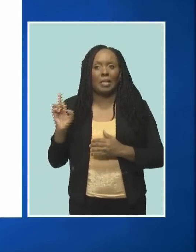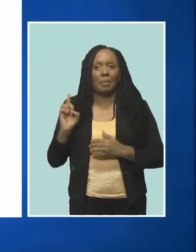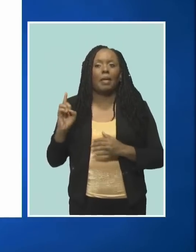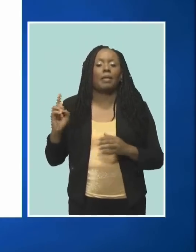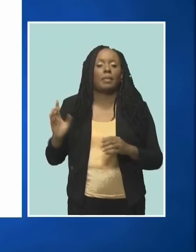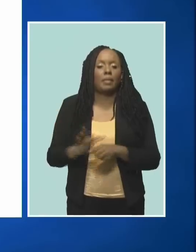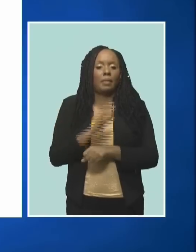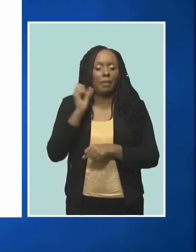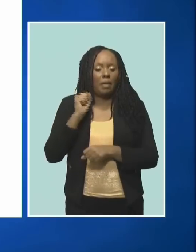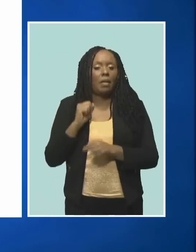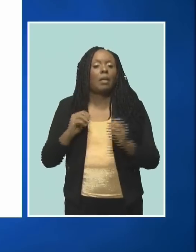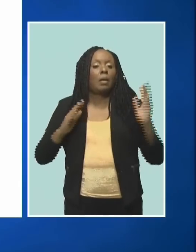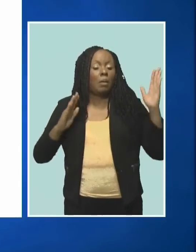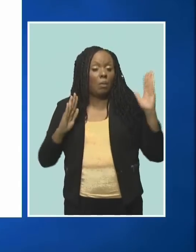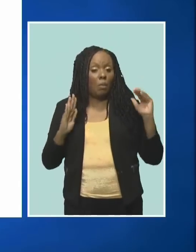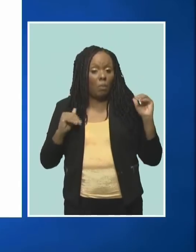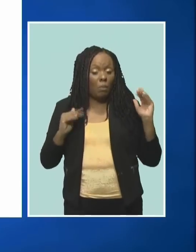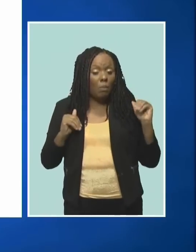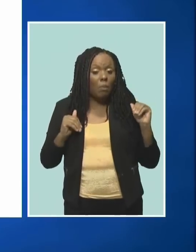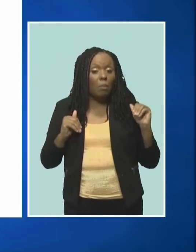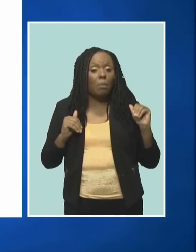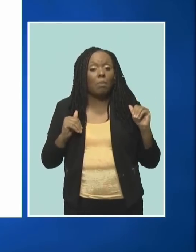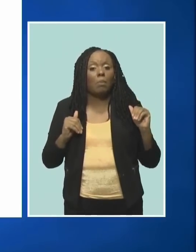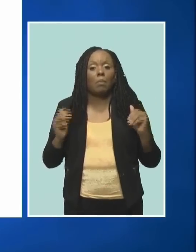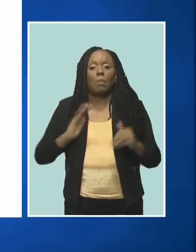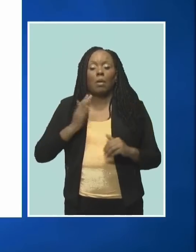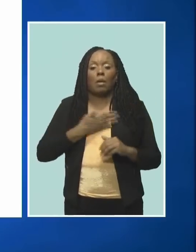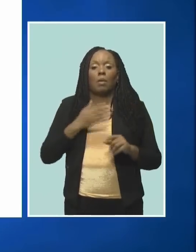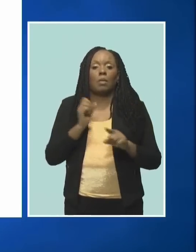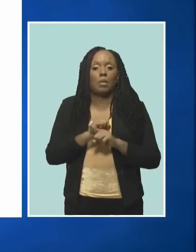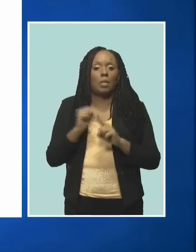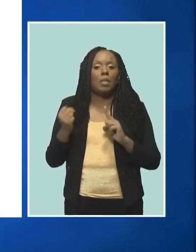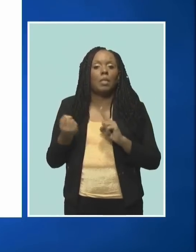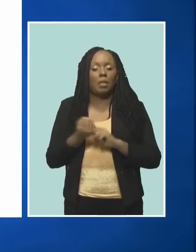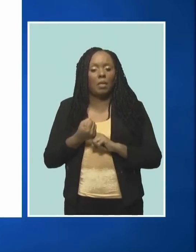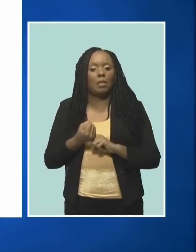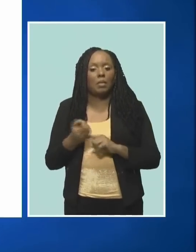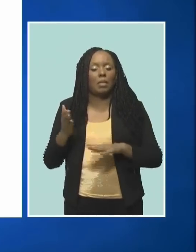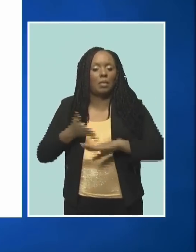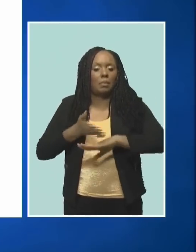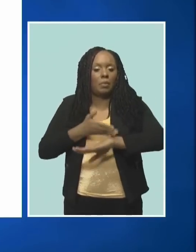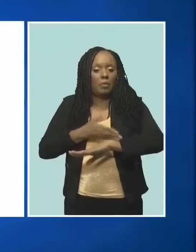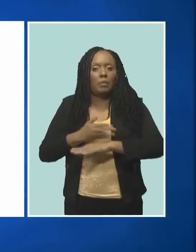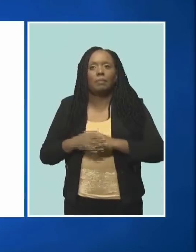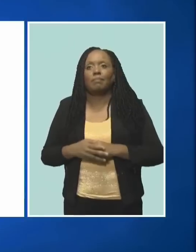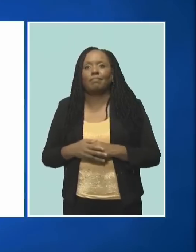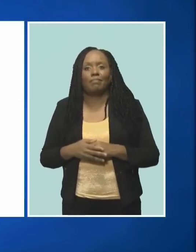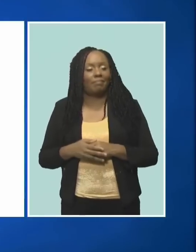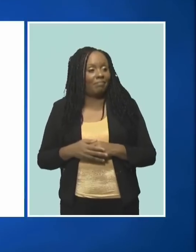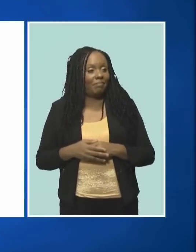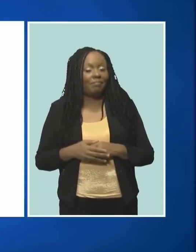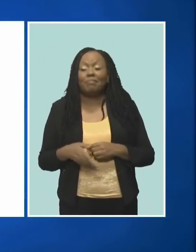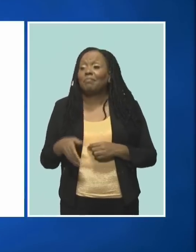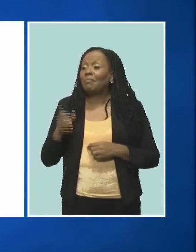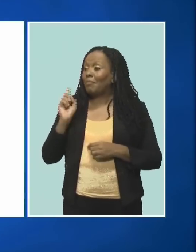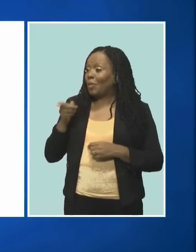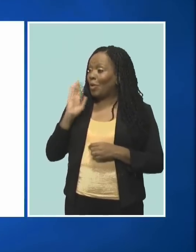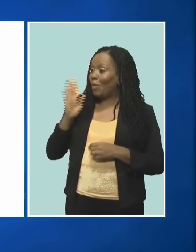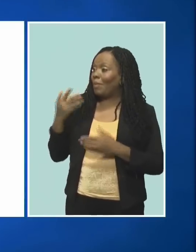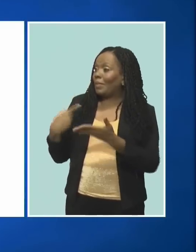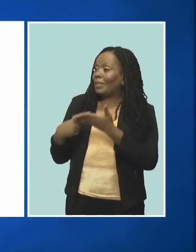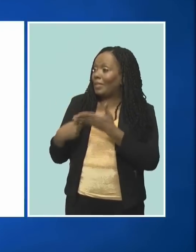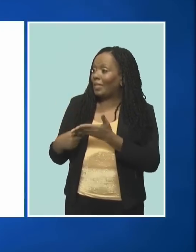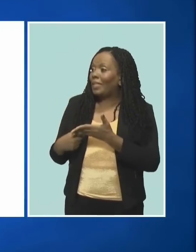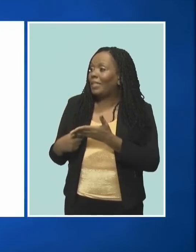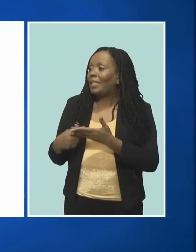with some hope that it will make our situation no worse than it currently is. Seems to be a topic you'll have further discussion on tomorrow morning